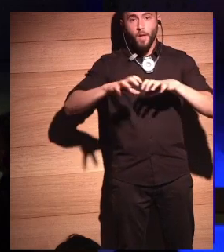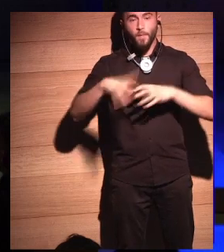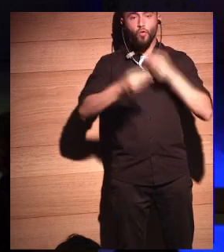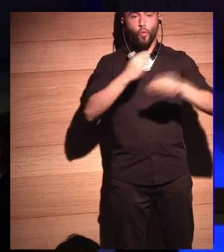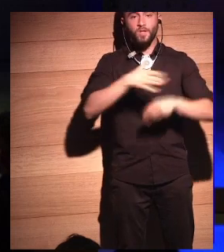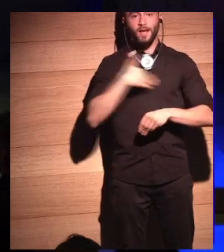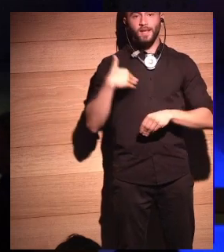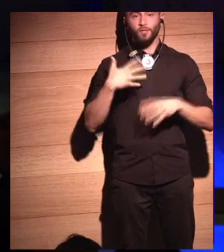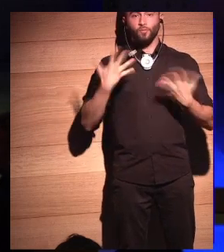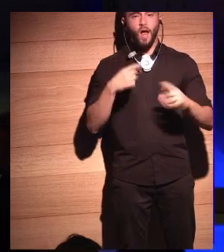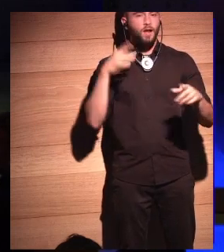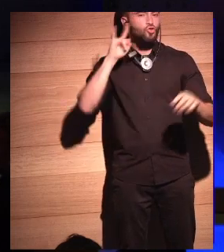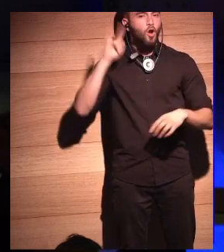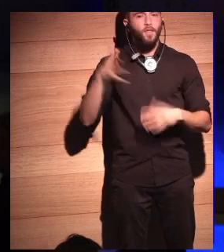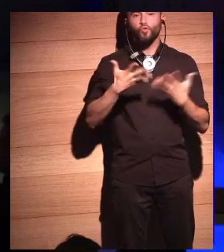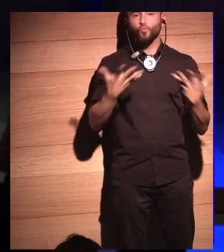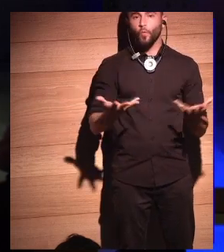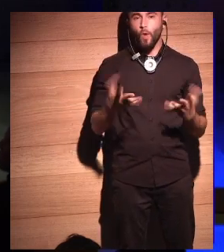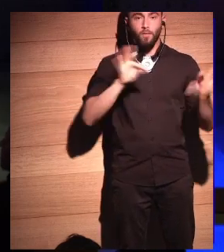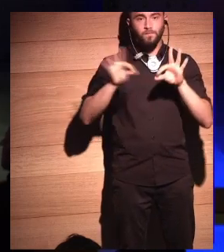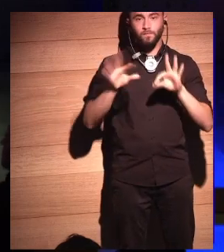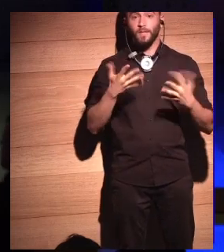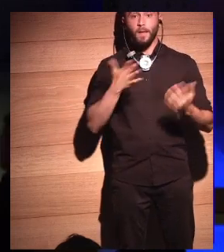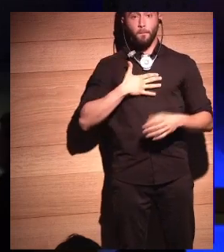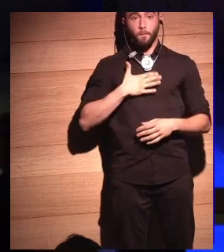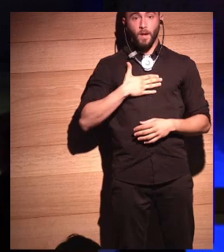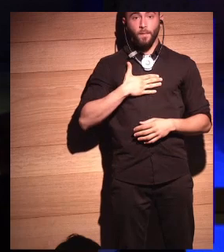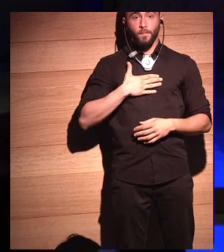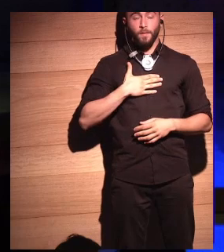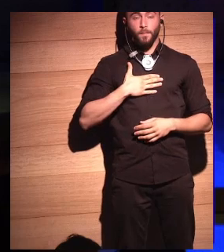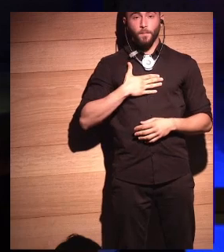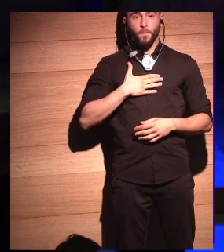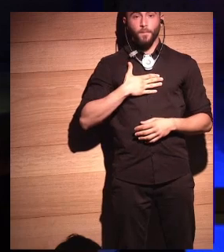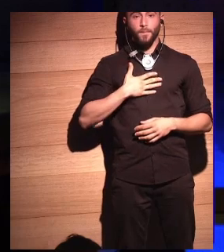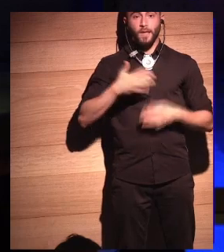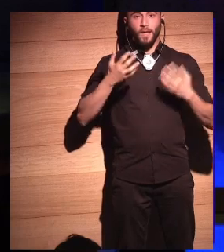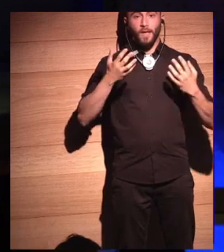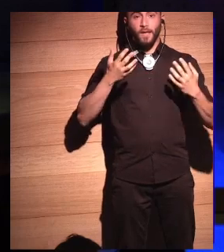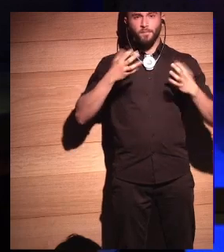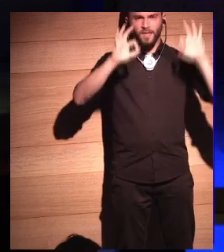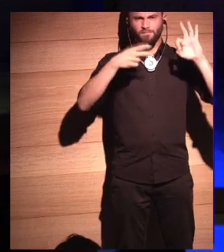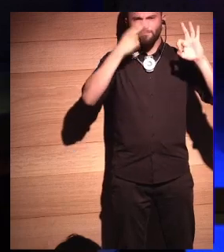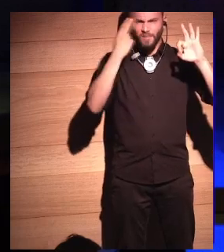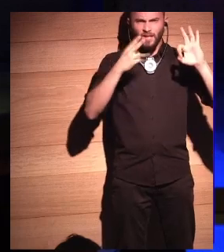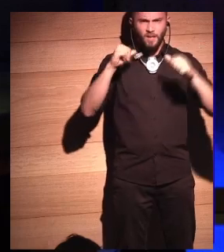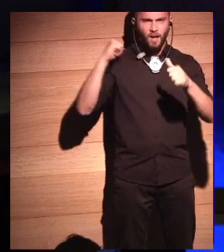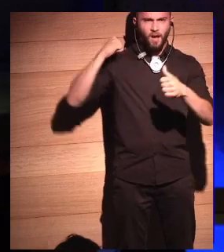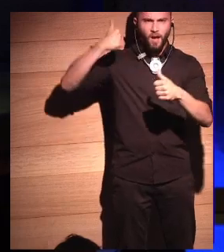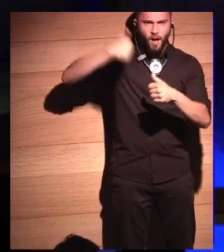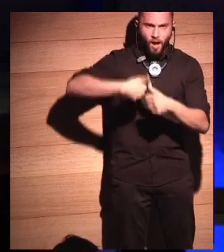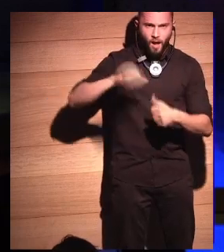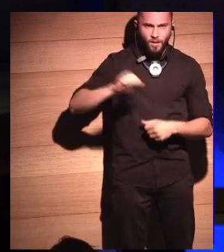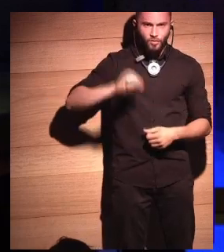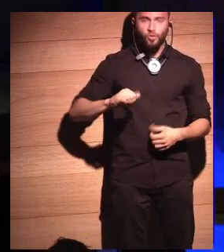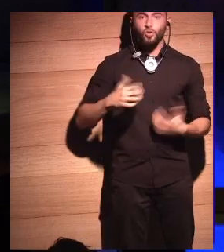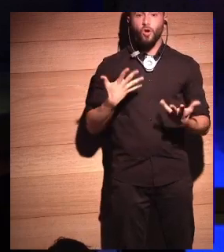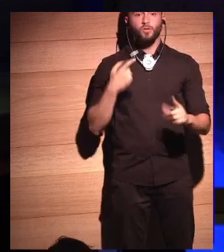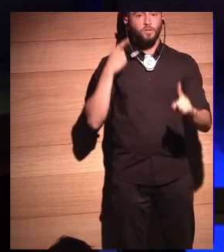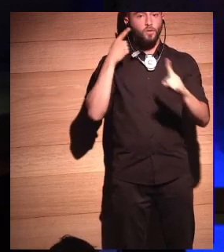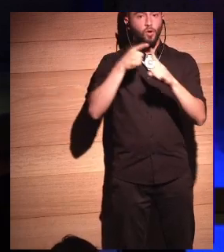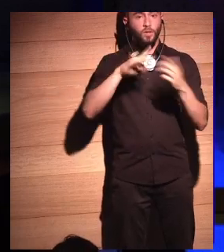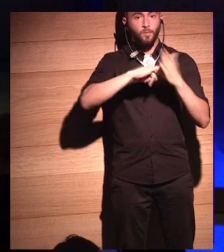sounds. And so for me, what's been mostly interesting for the last few years using this system and creating this show